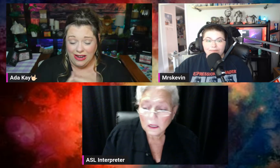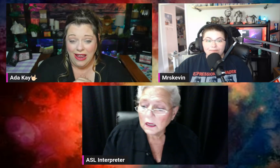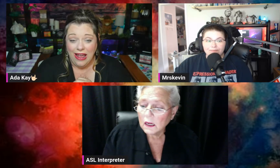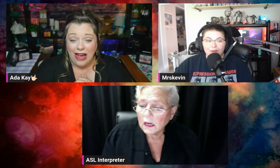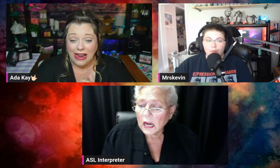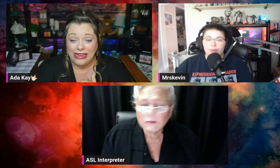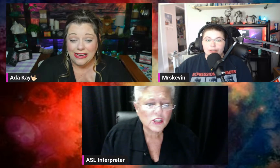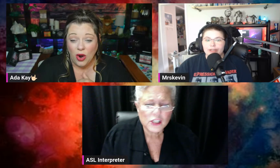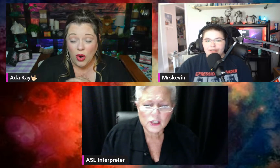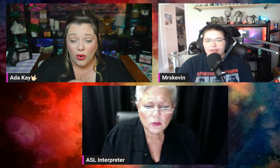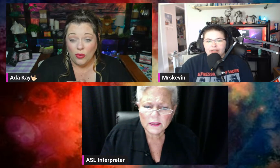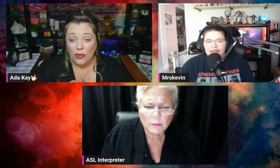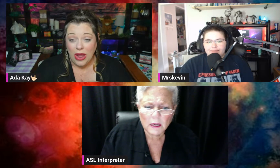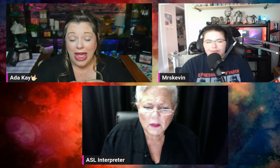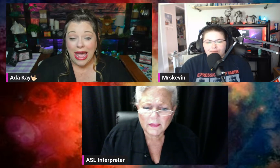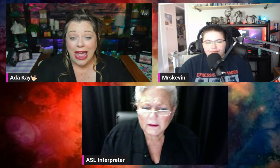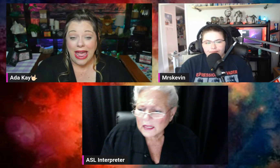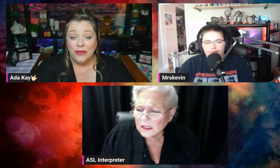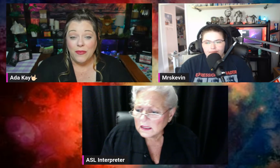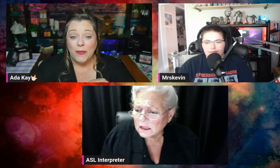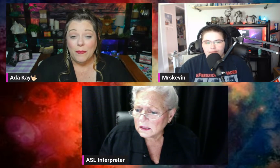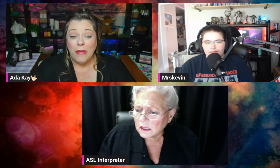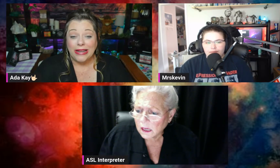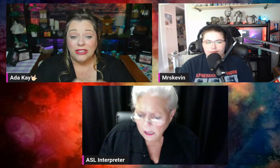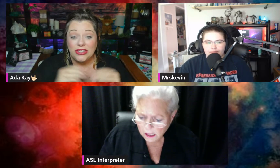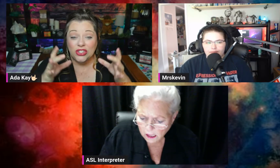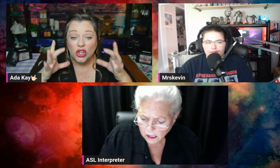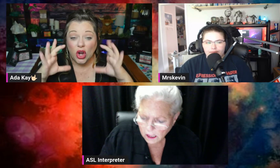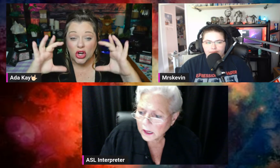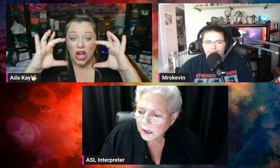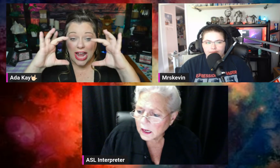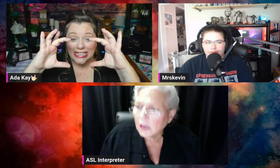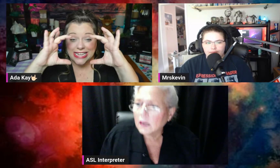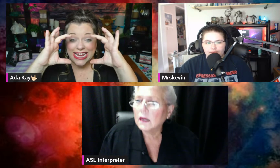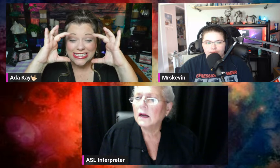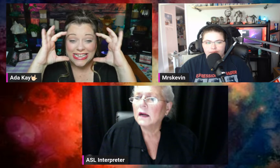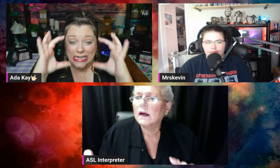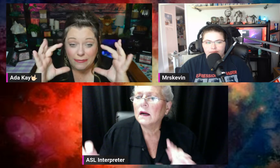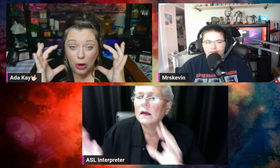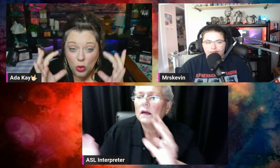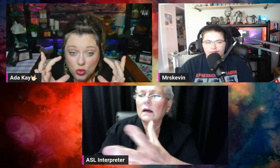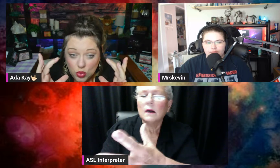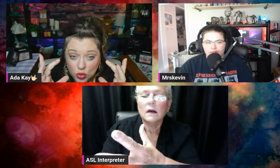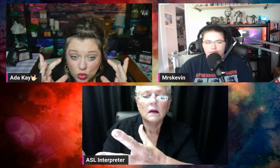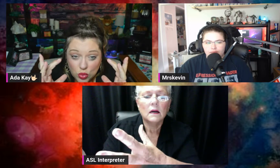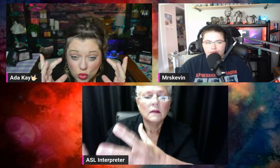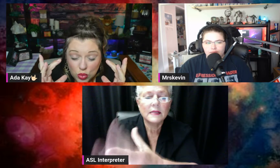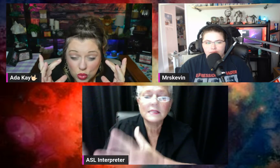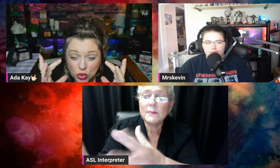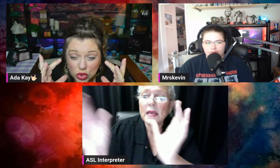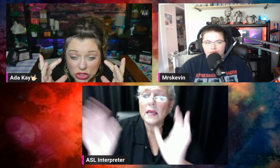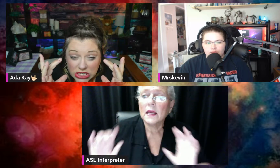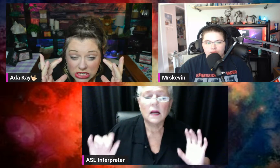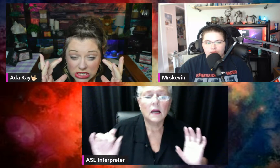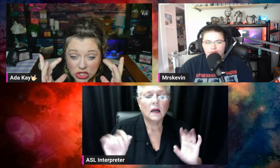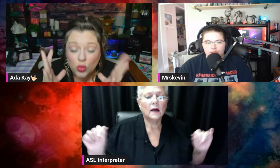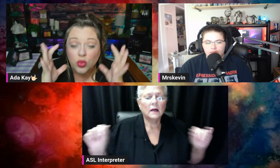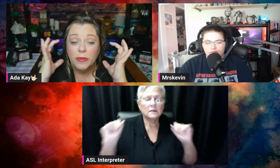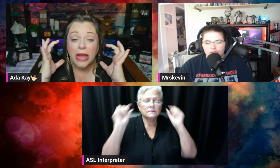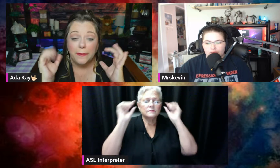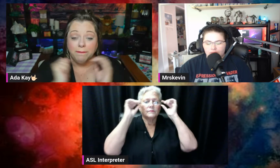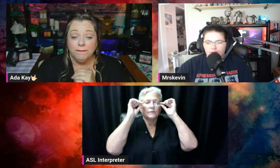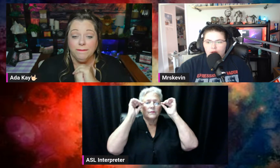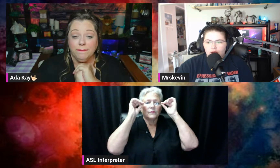till late. I get was bored home on dirty. and my daughter has a T-bone. That's me.